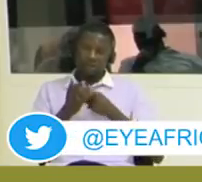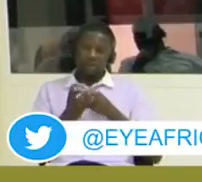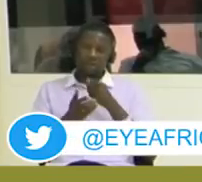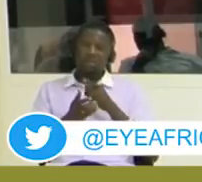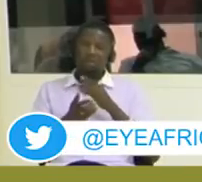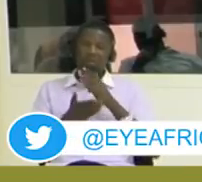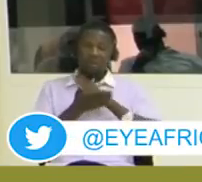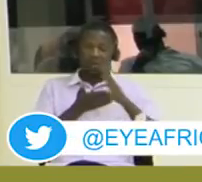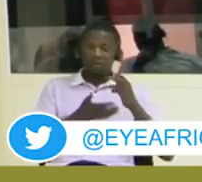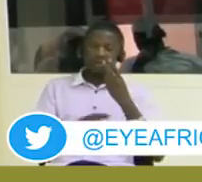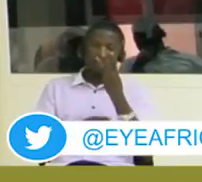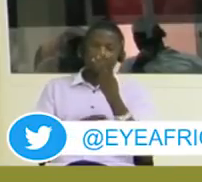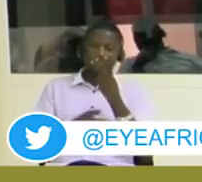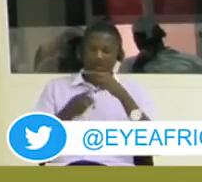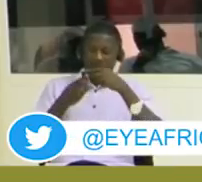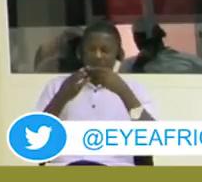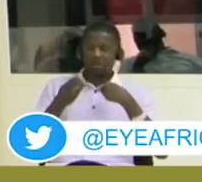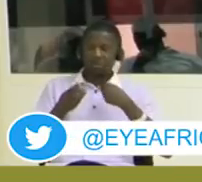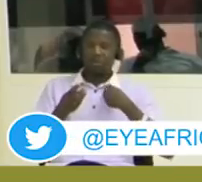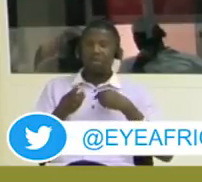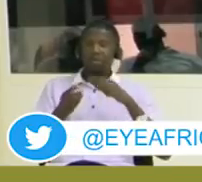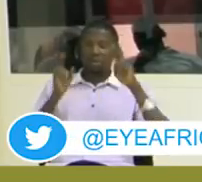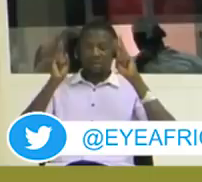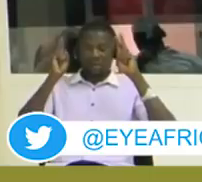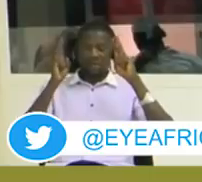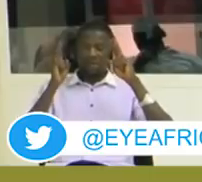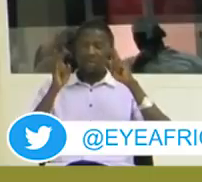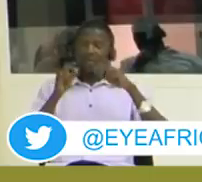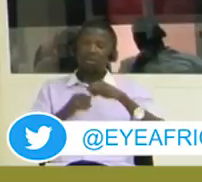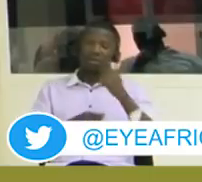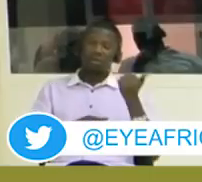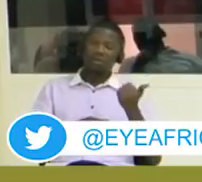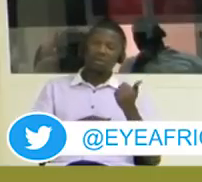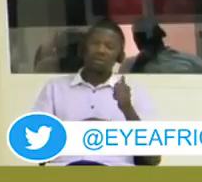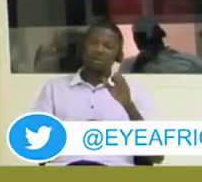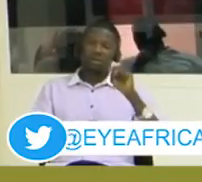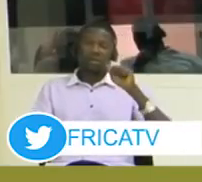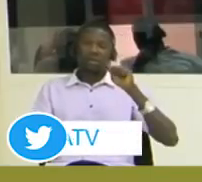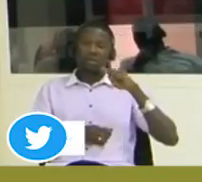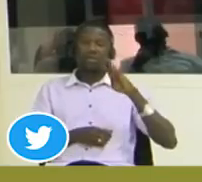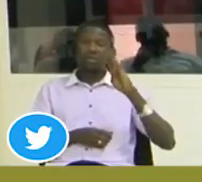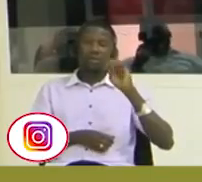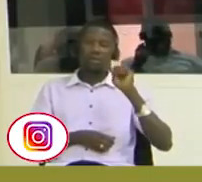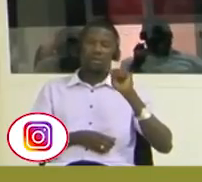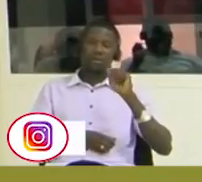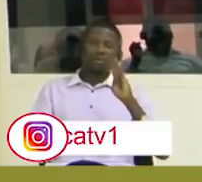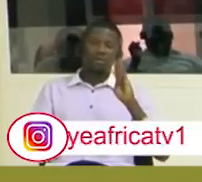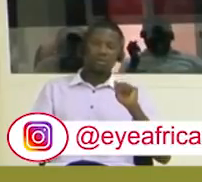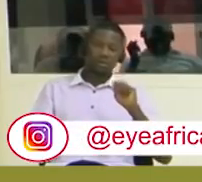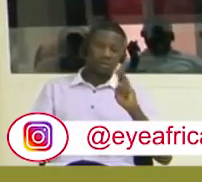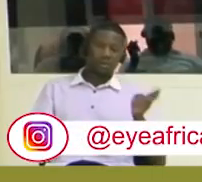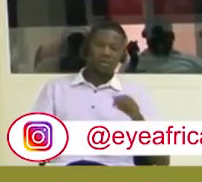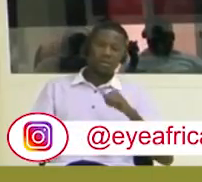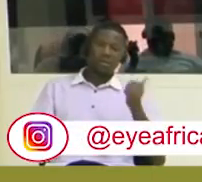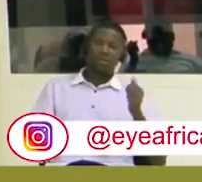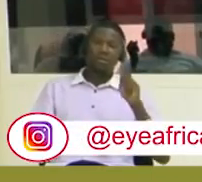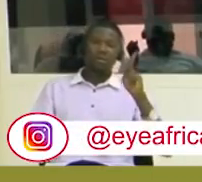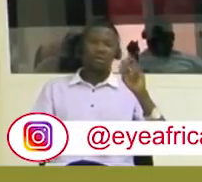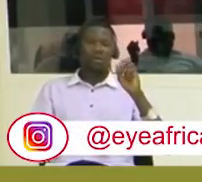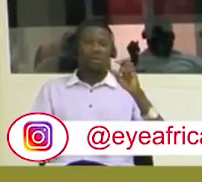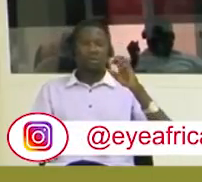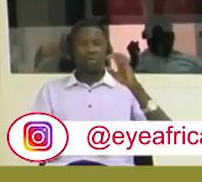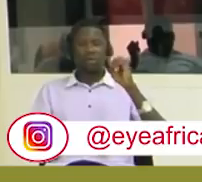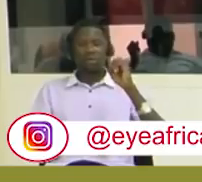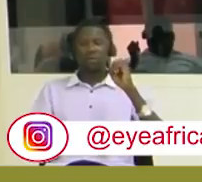from the three of us that were there, myself with Jammeh, myself, Sambaba, and Koro Ceesay, nobody else was aware of this